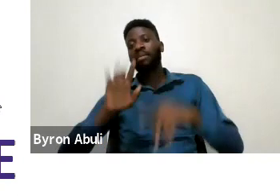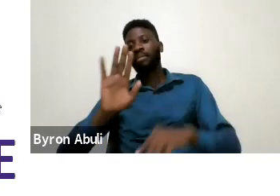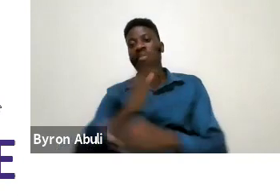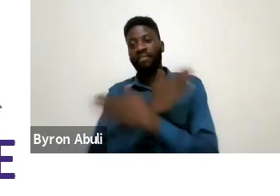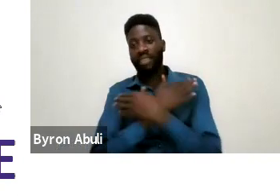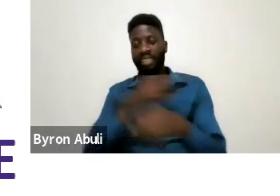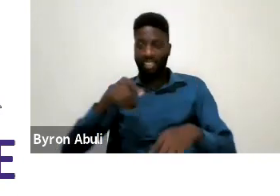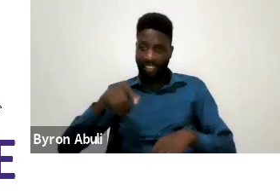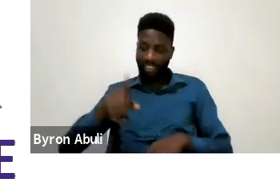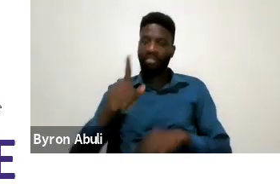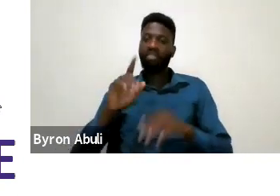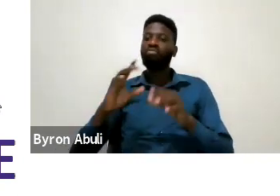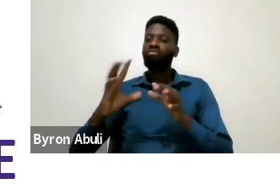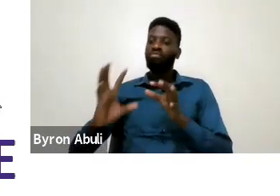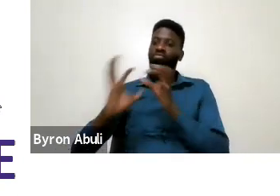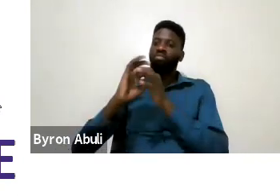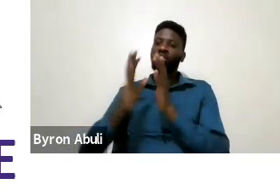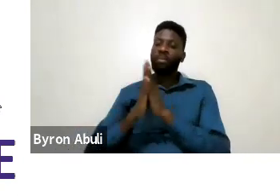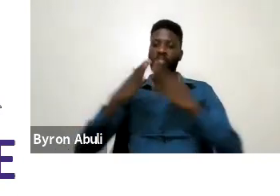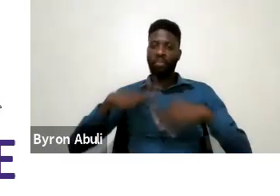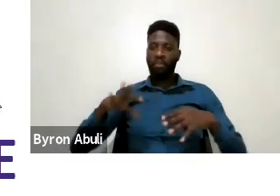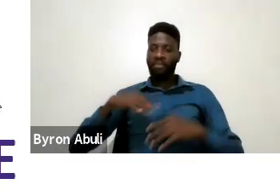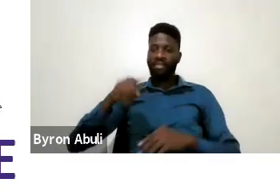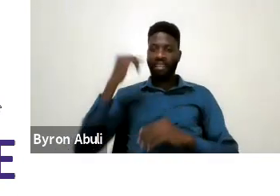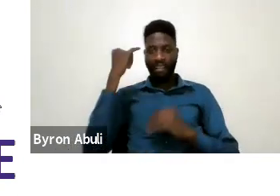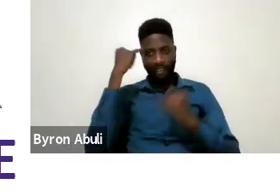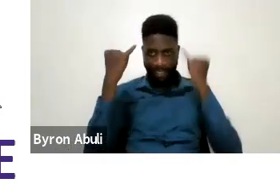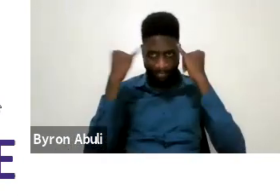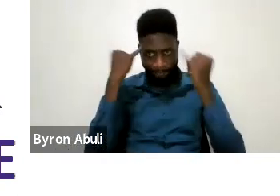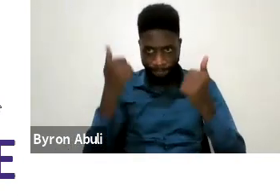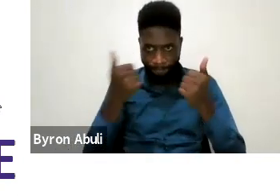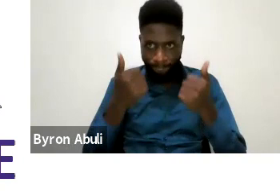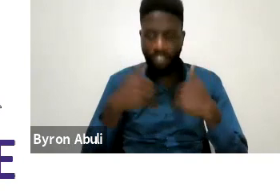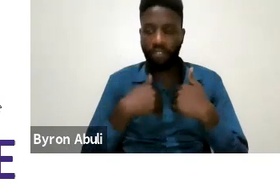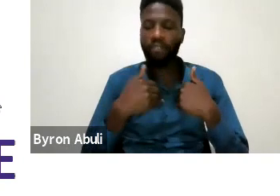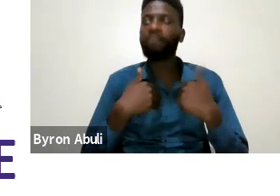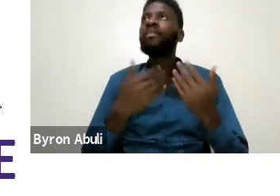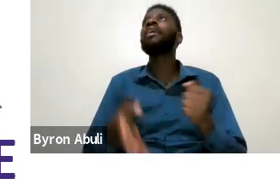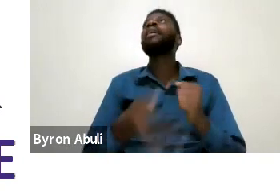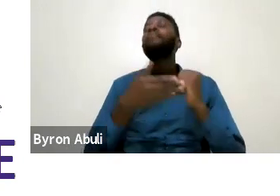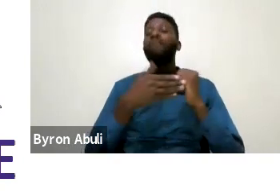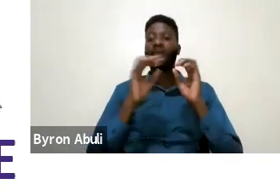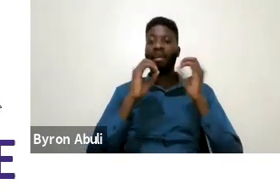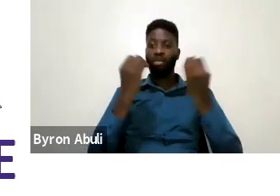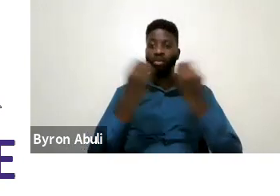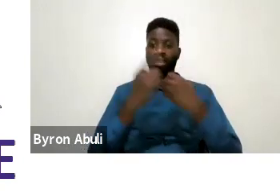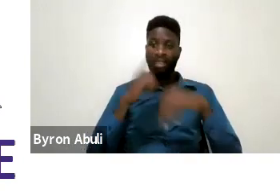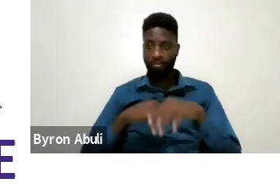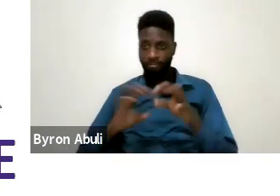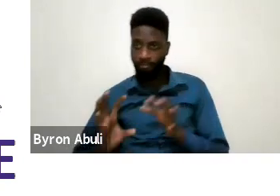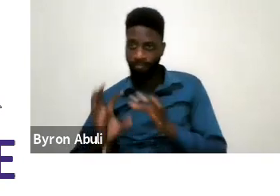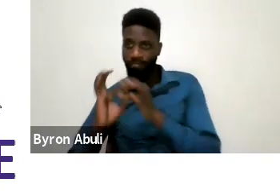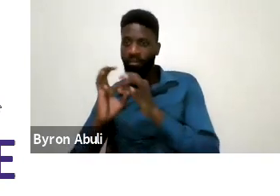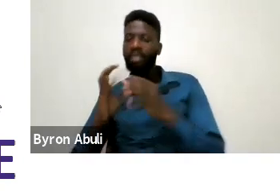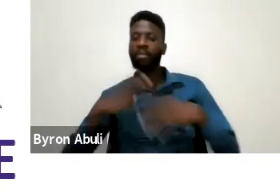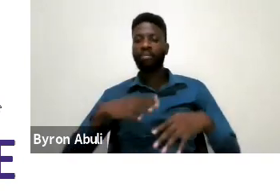having ideas, who are always making a difference in the organization, then by just that association, people will perceive you